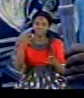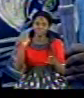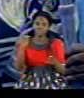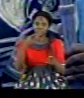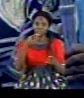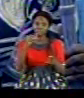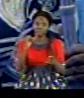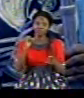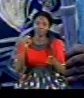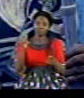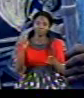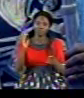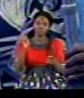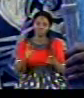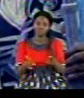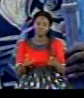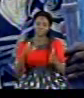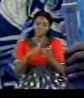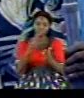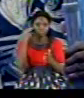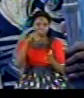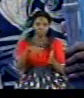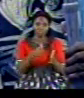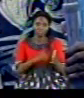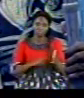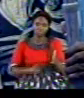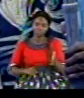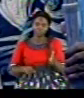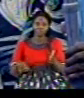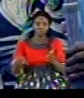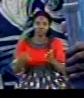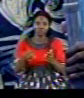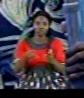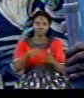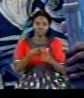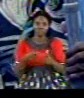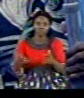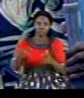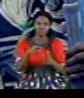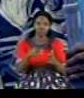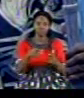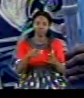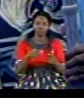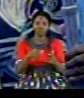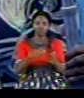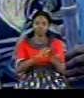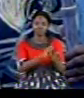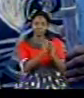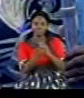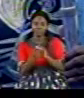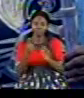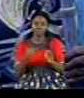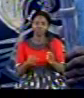operation. Then they transferred the pacemaker from the left side to the right side.